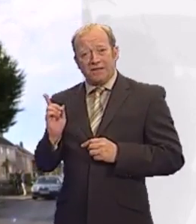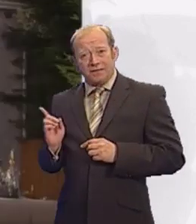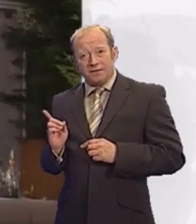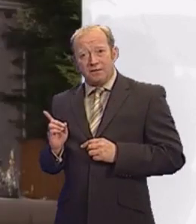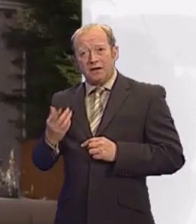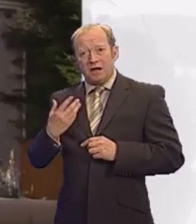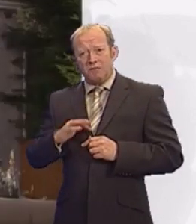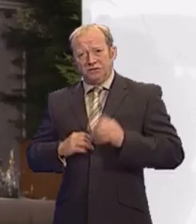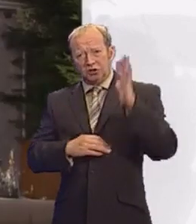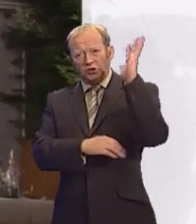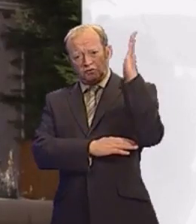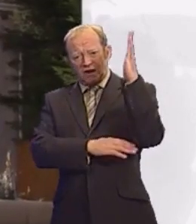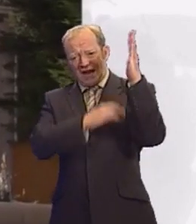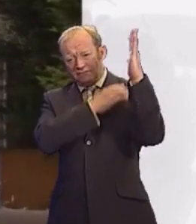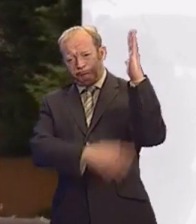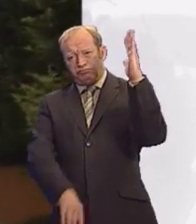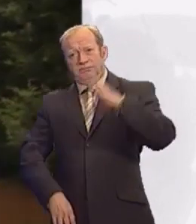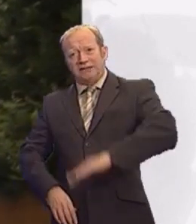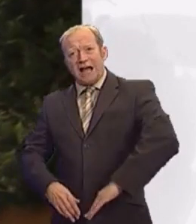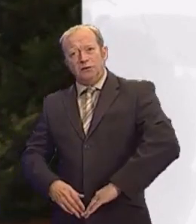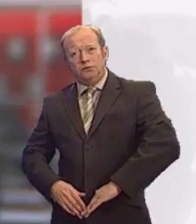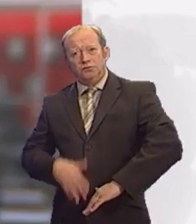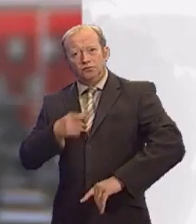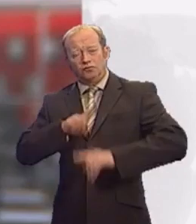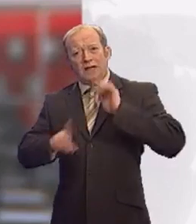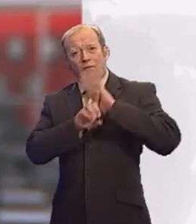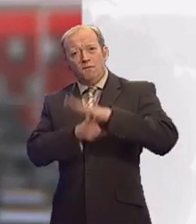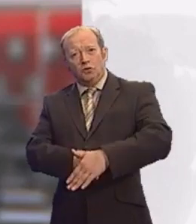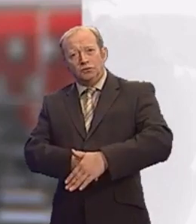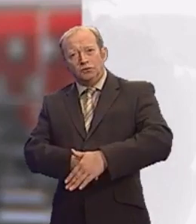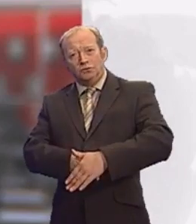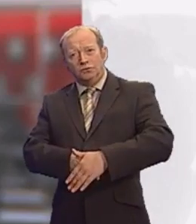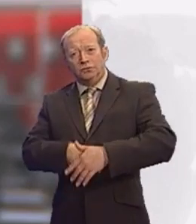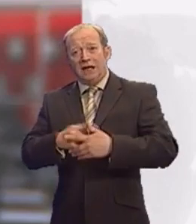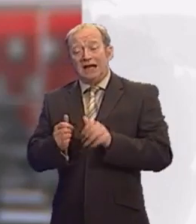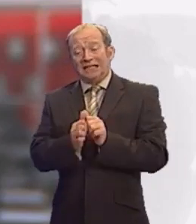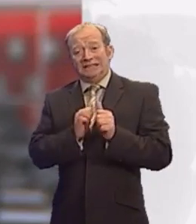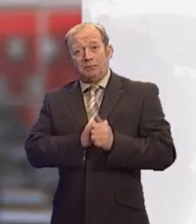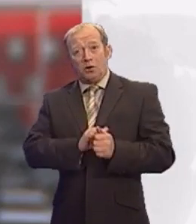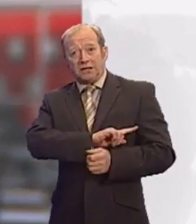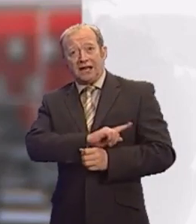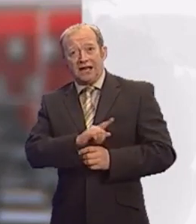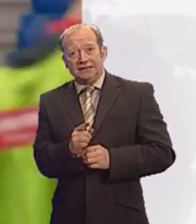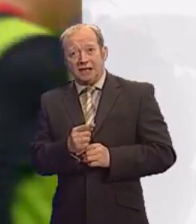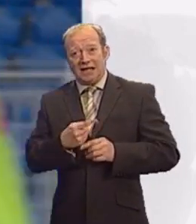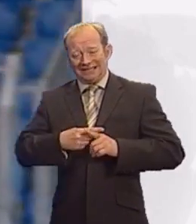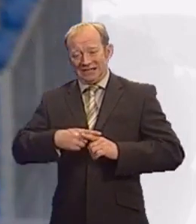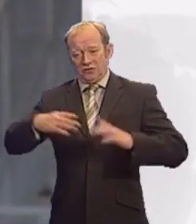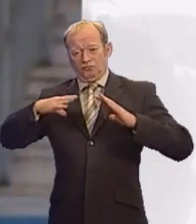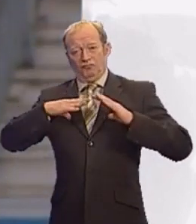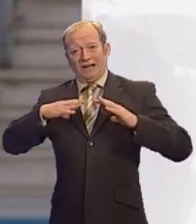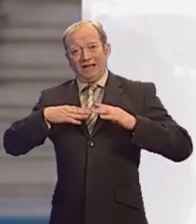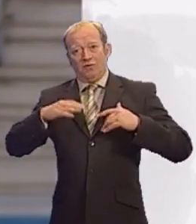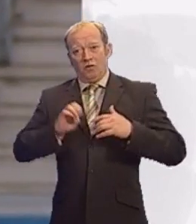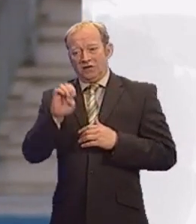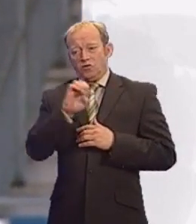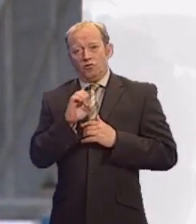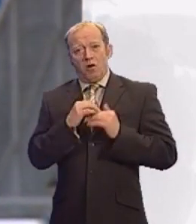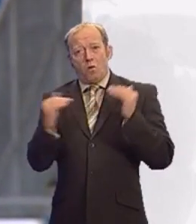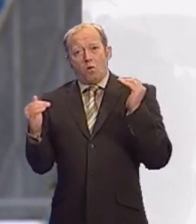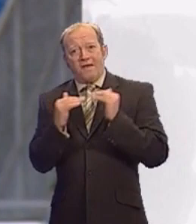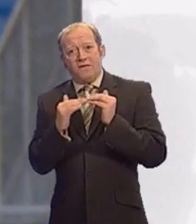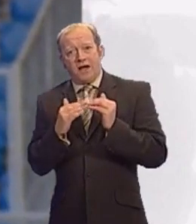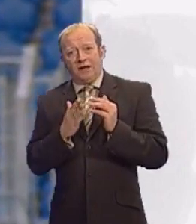down his Leylandiae. And I'll be here with all the sport later in the hour as England prepare for their Euro qualifier